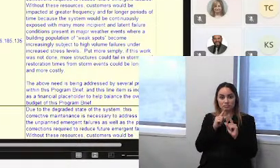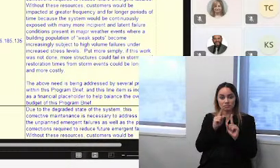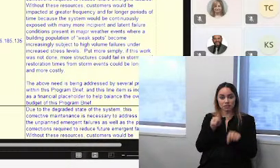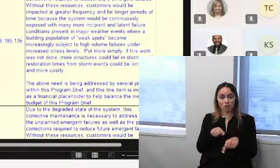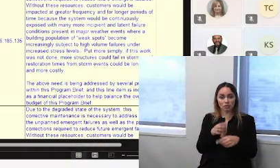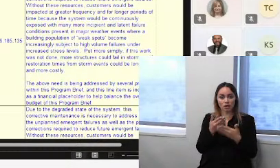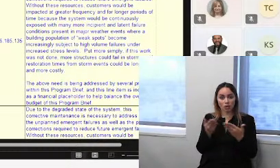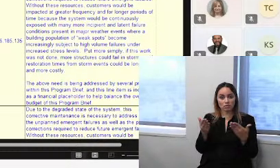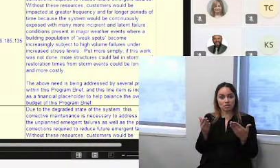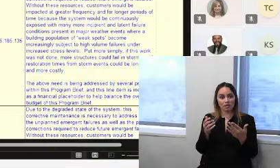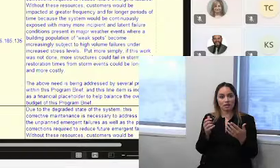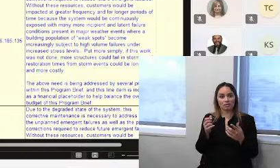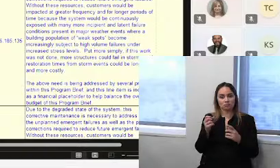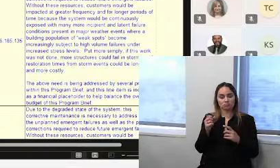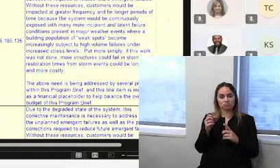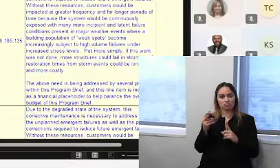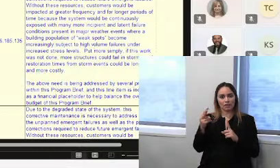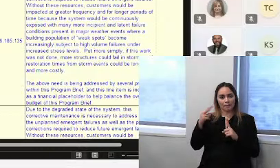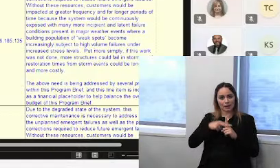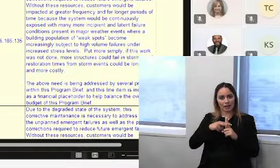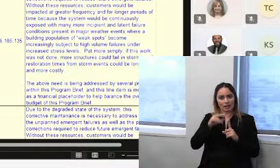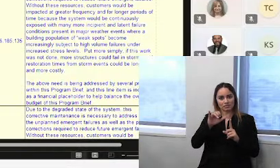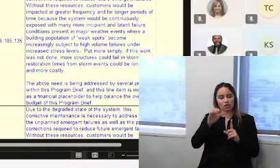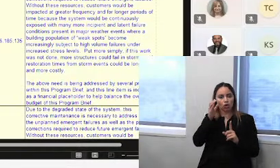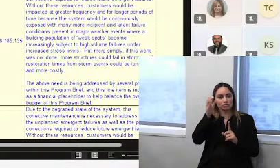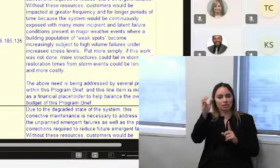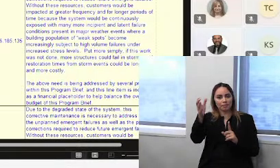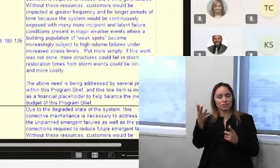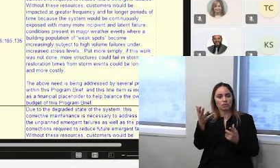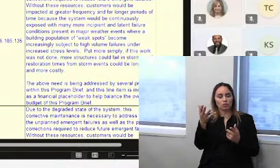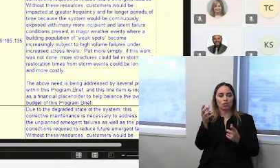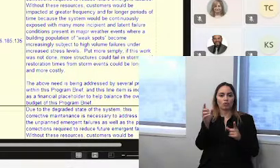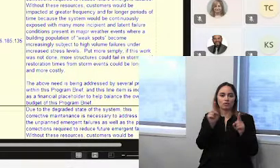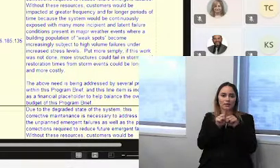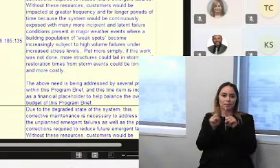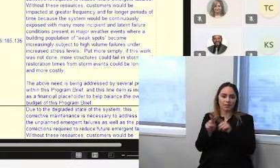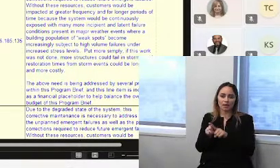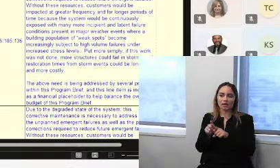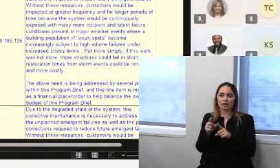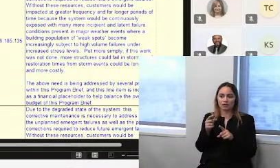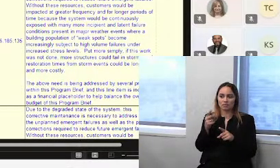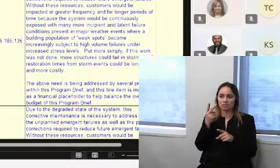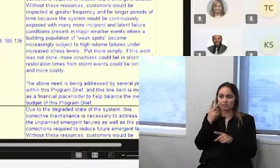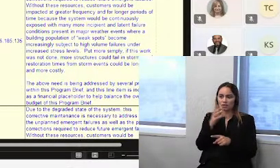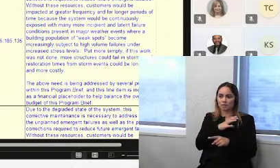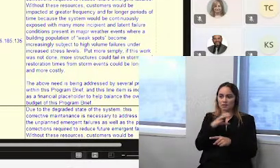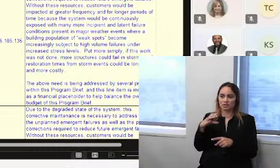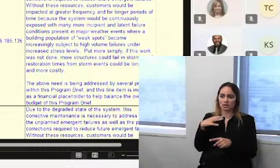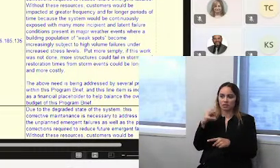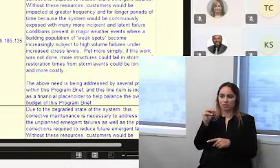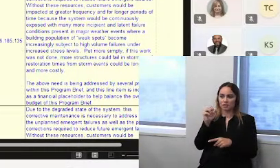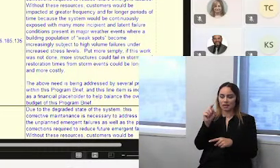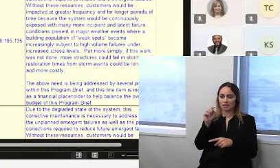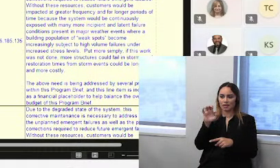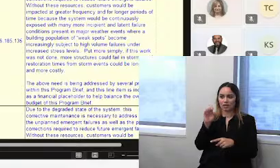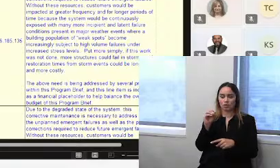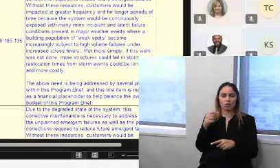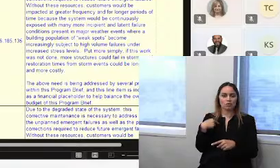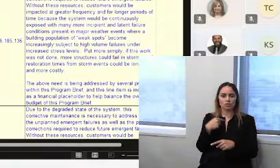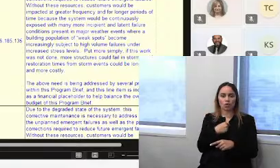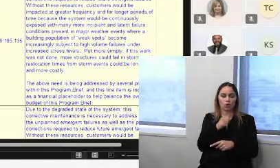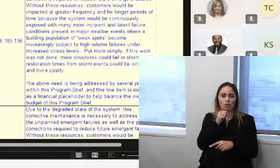context. Also, going back on and I heard Commissioner Mateo said that we're not talking here value of solar,